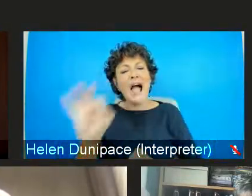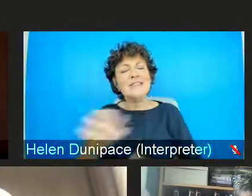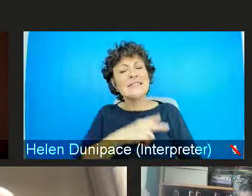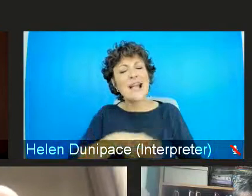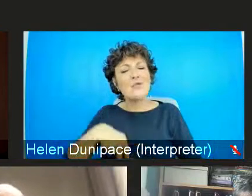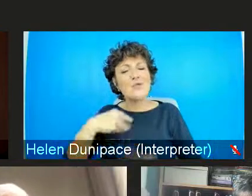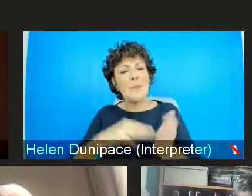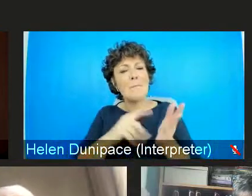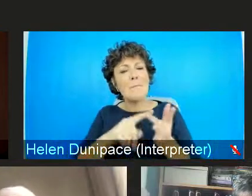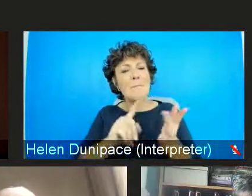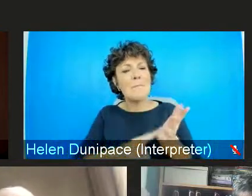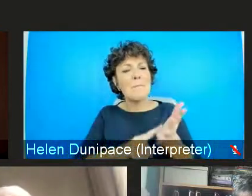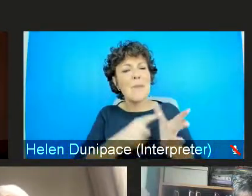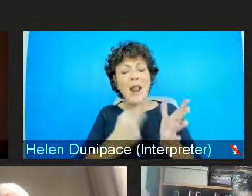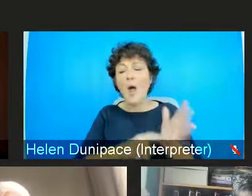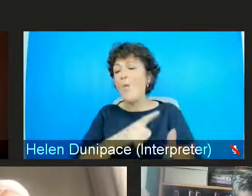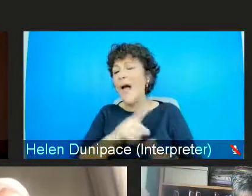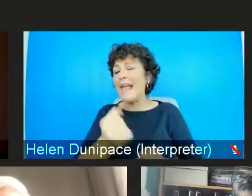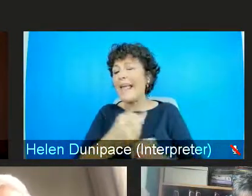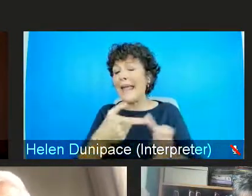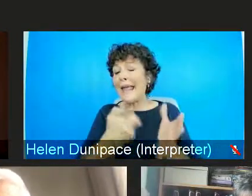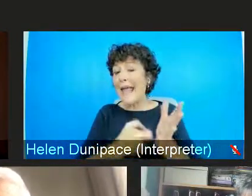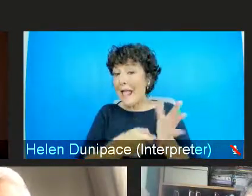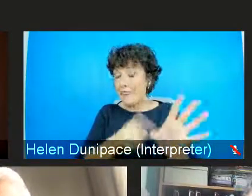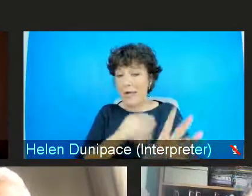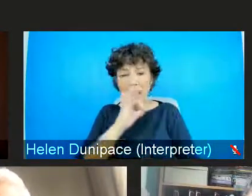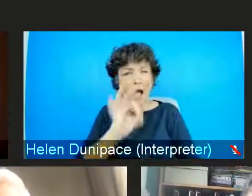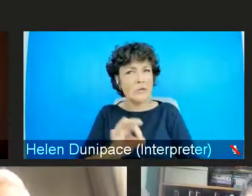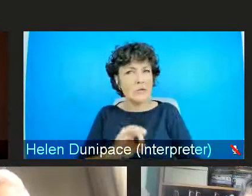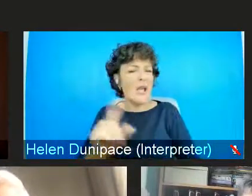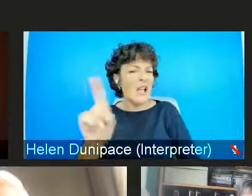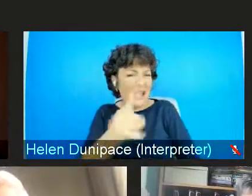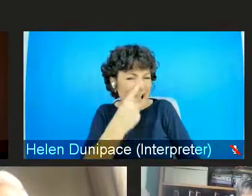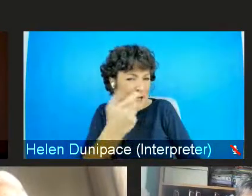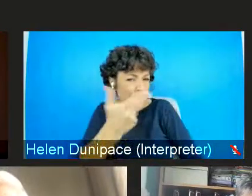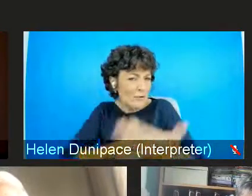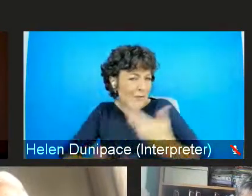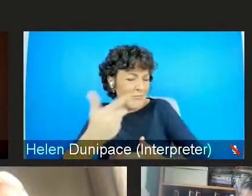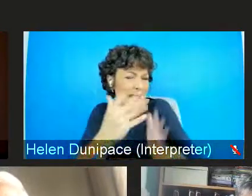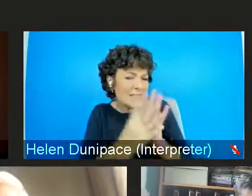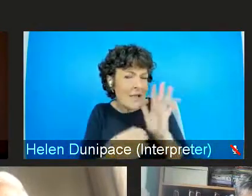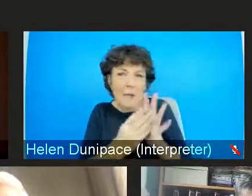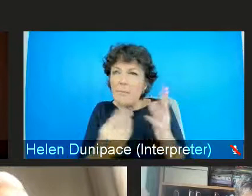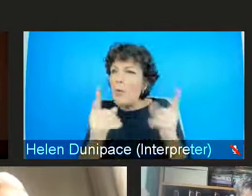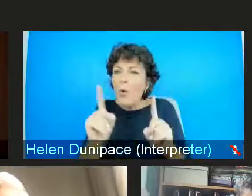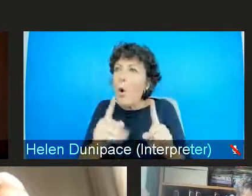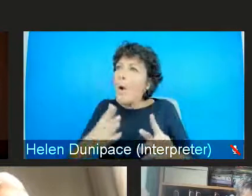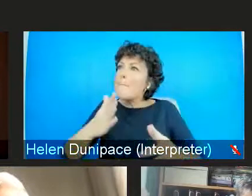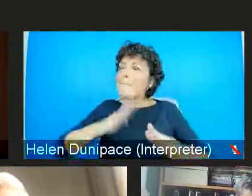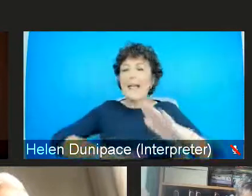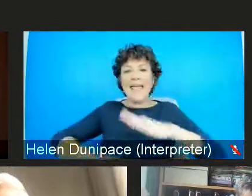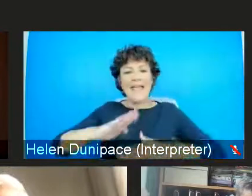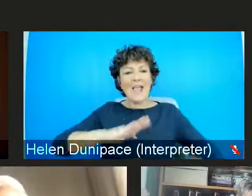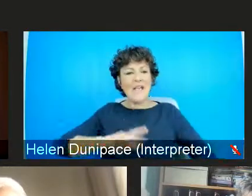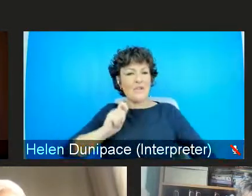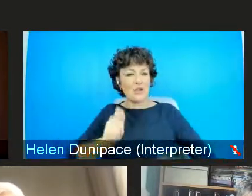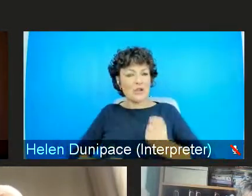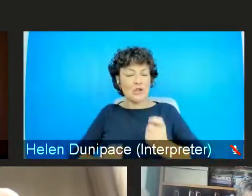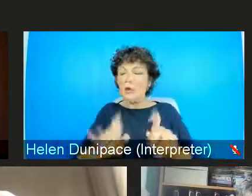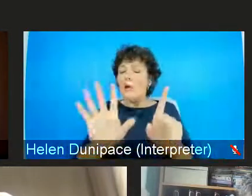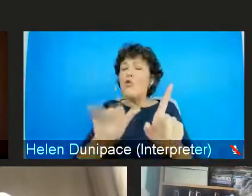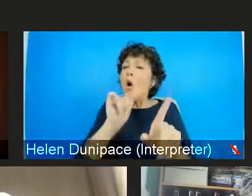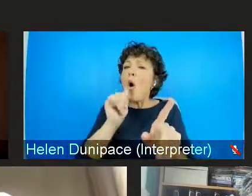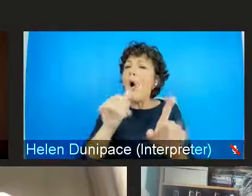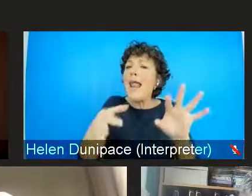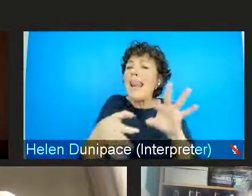Gary's also asking about what are some of the examples of behavioural change, not technology, but